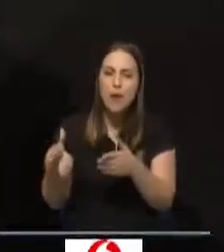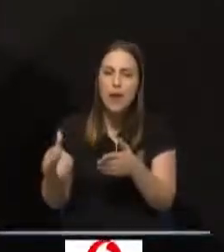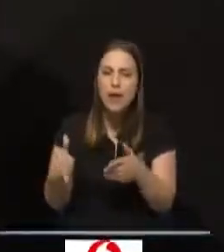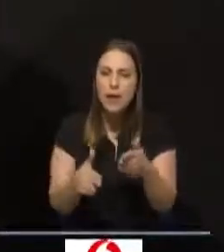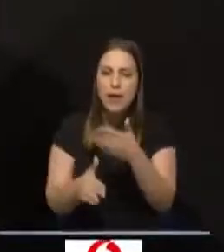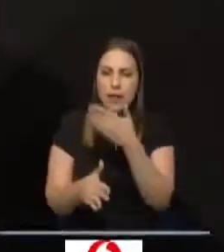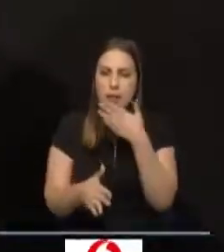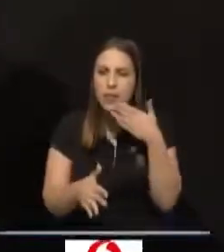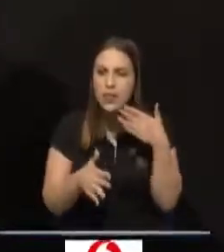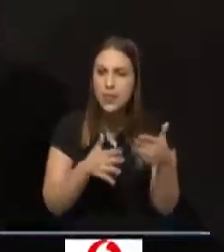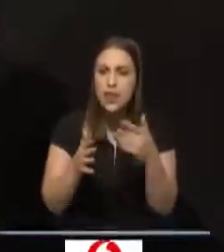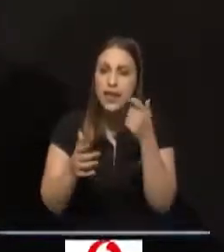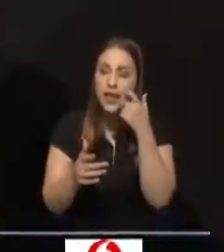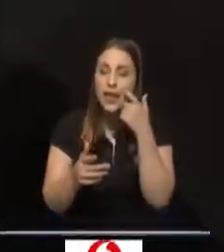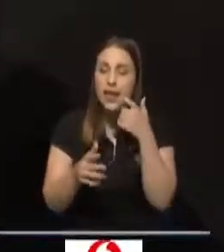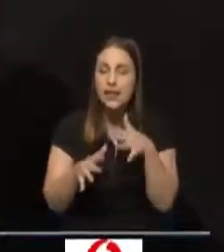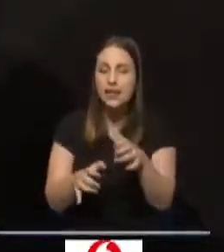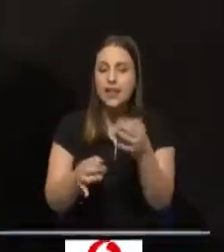vehicle,